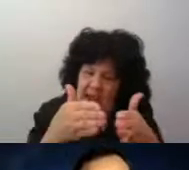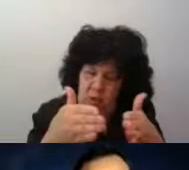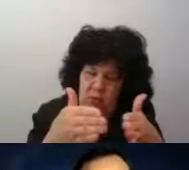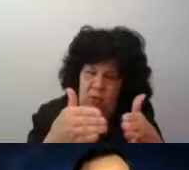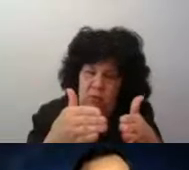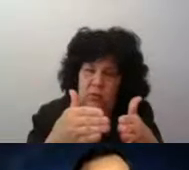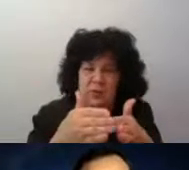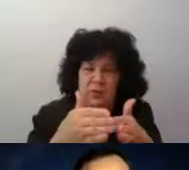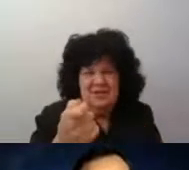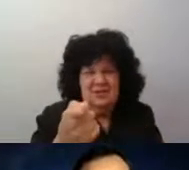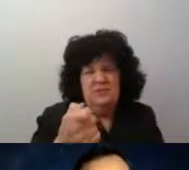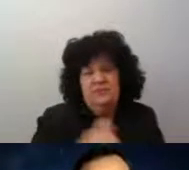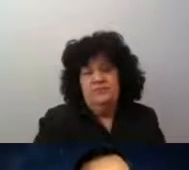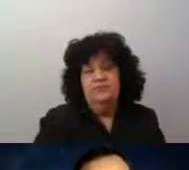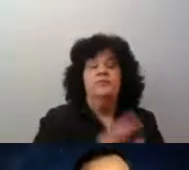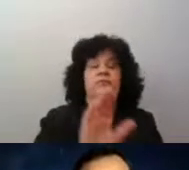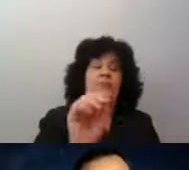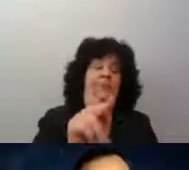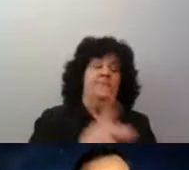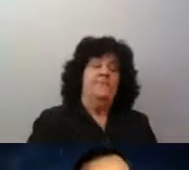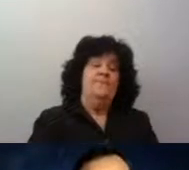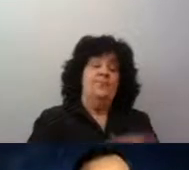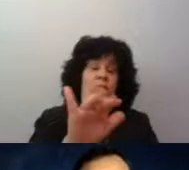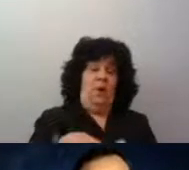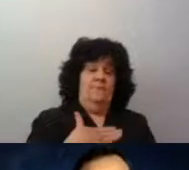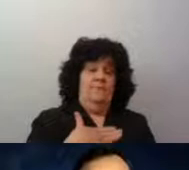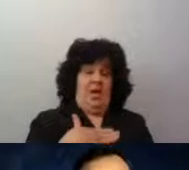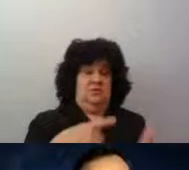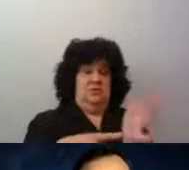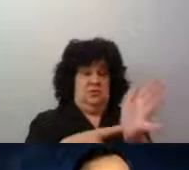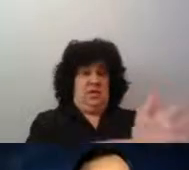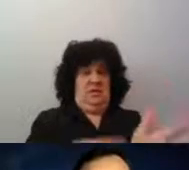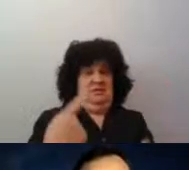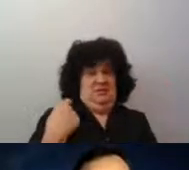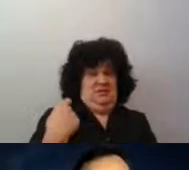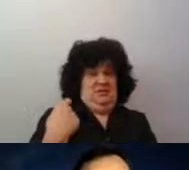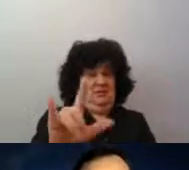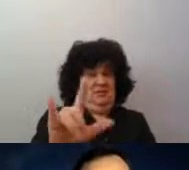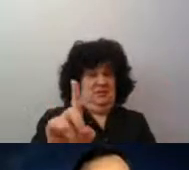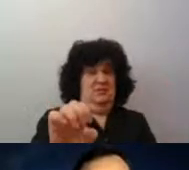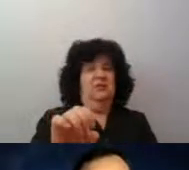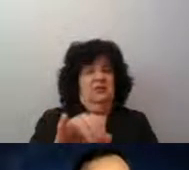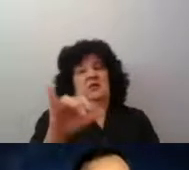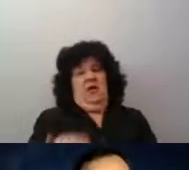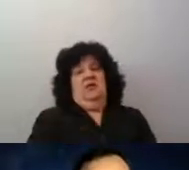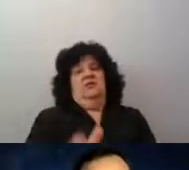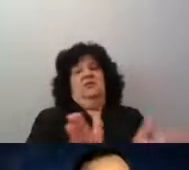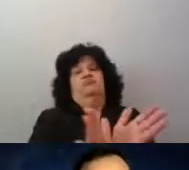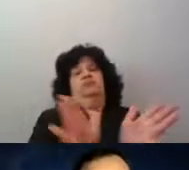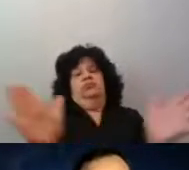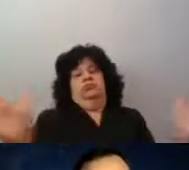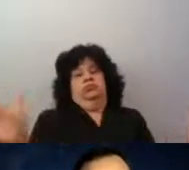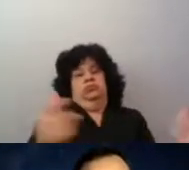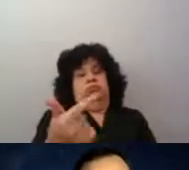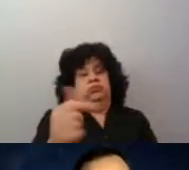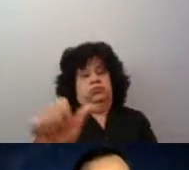So my intent by that slide was to, that was basically the, that's the majority of the stuff that GSA does.